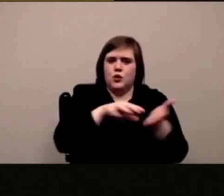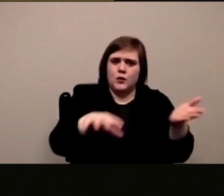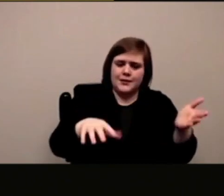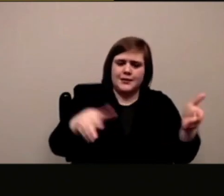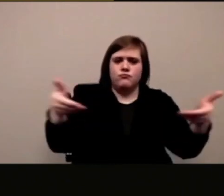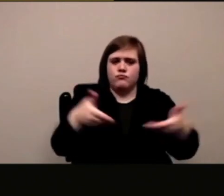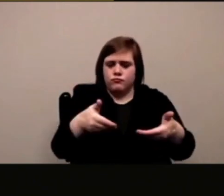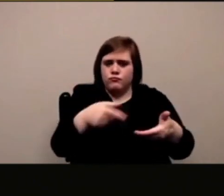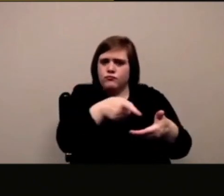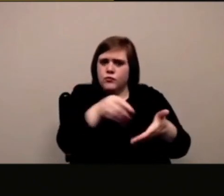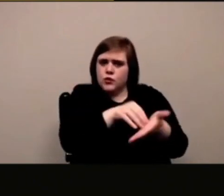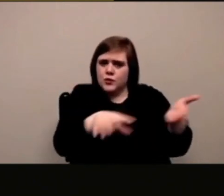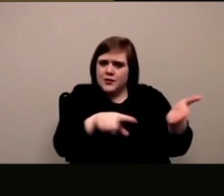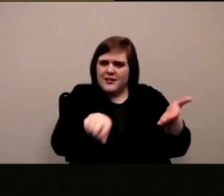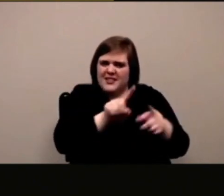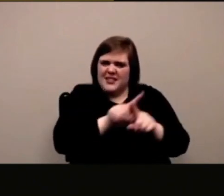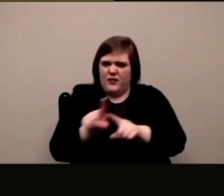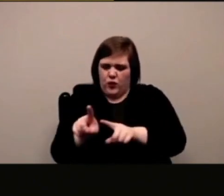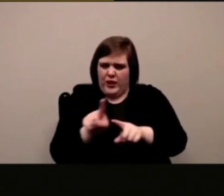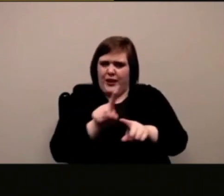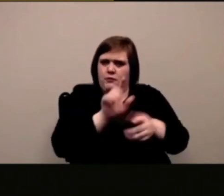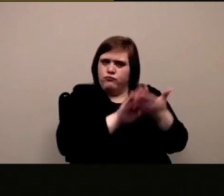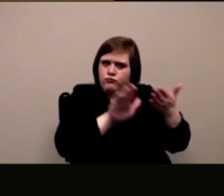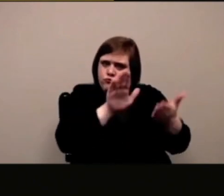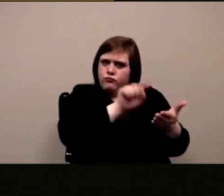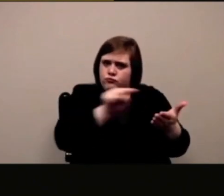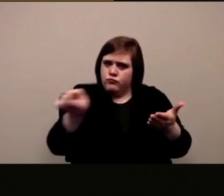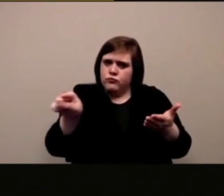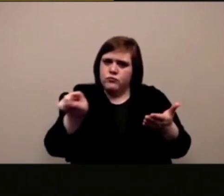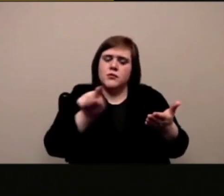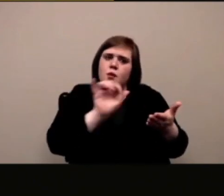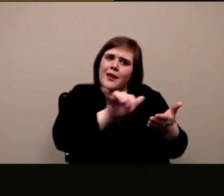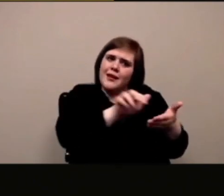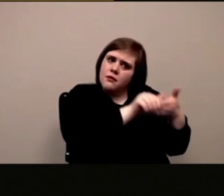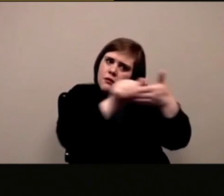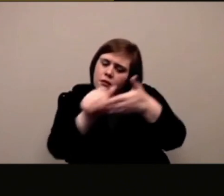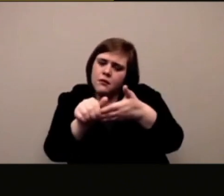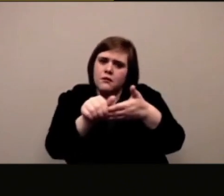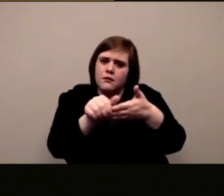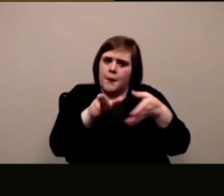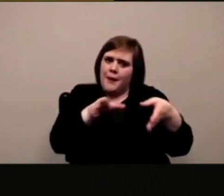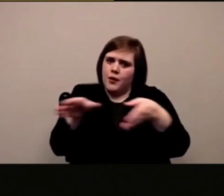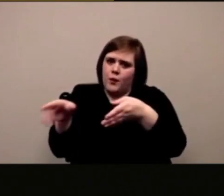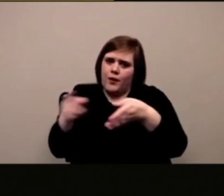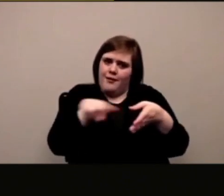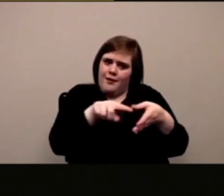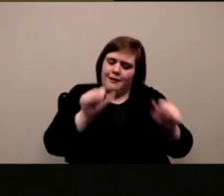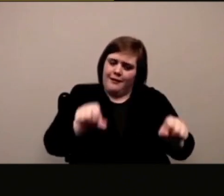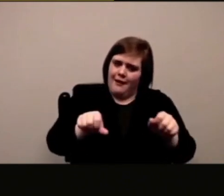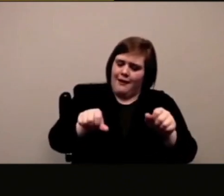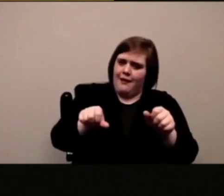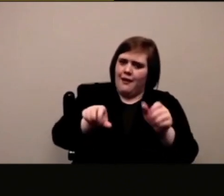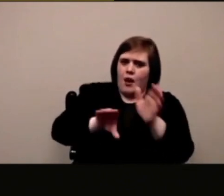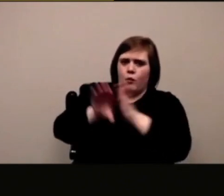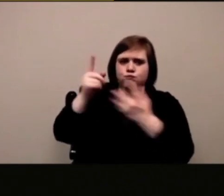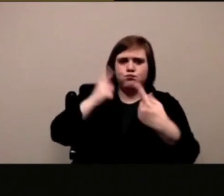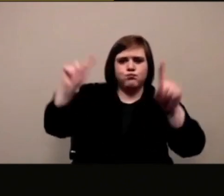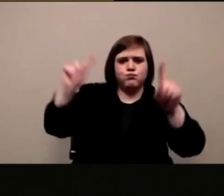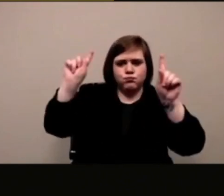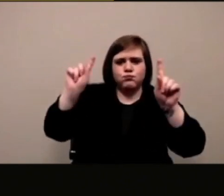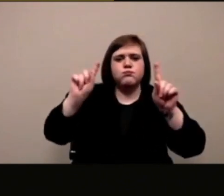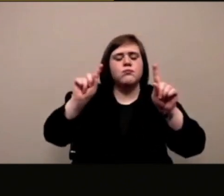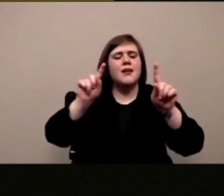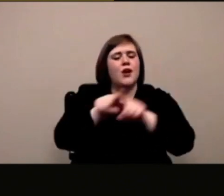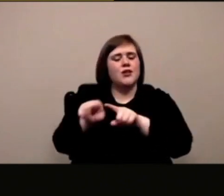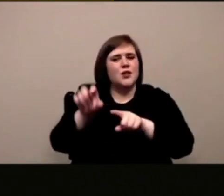these institutions, so they also understand this is a pathway for them to reach and to help diversify the STEM and CS